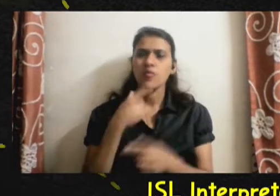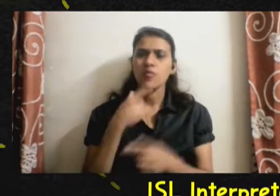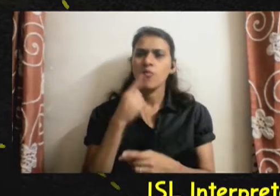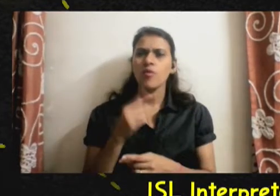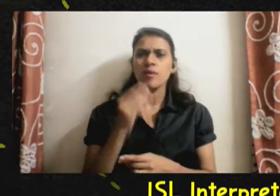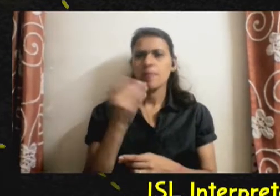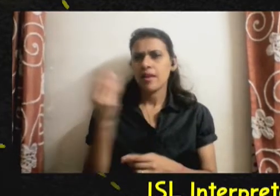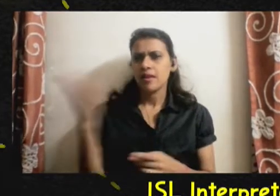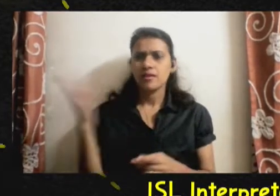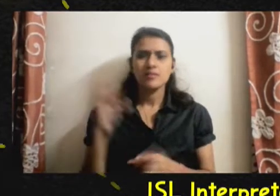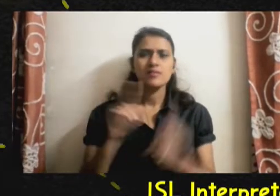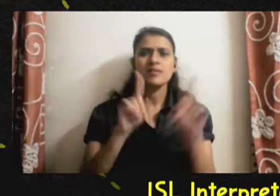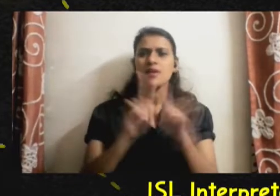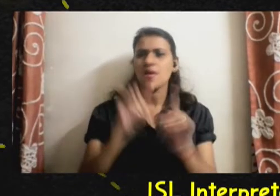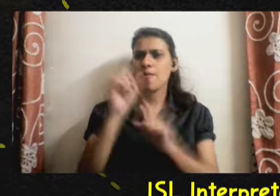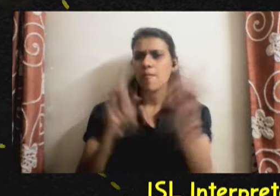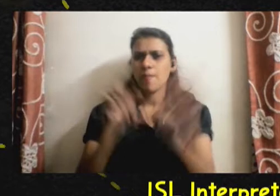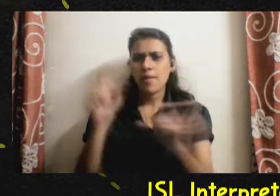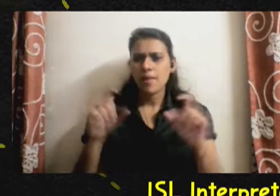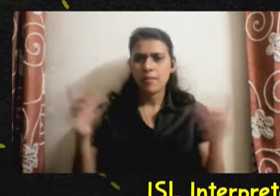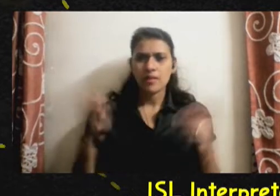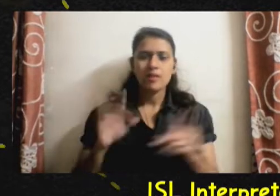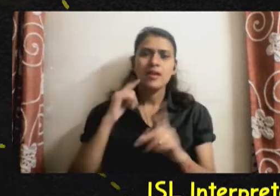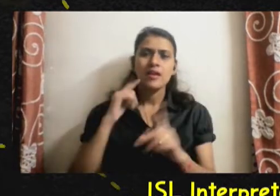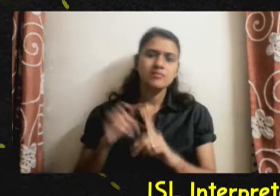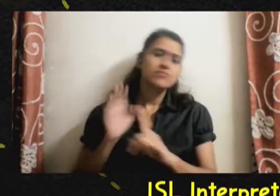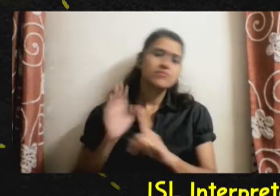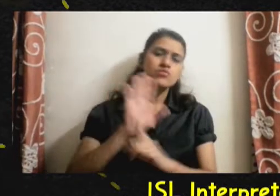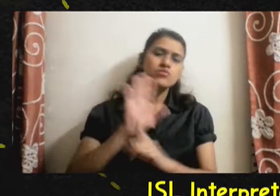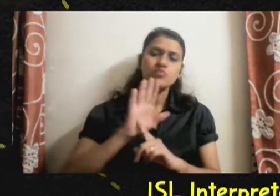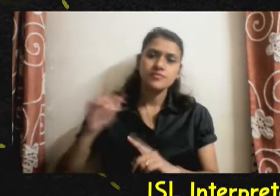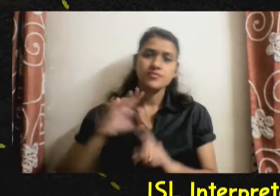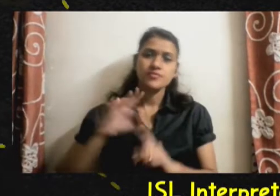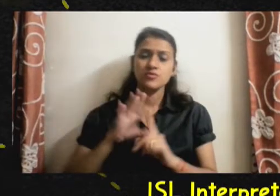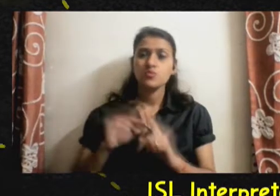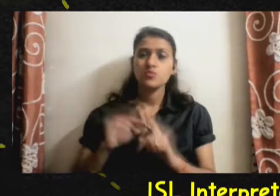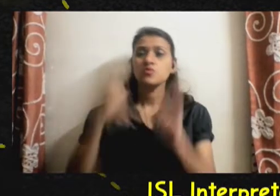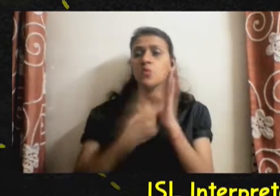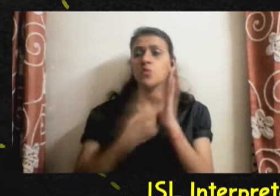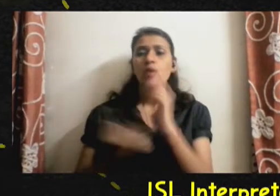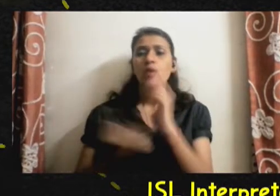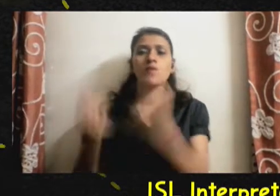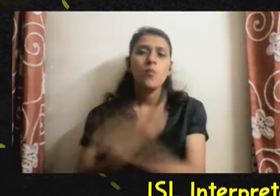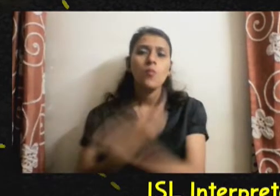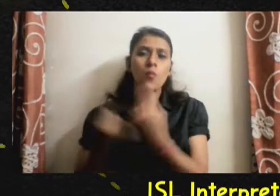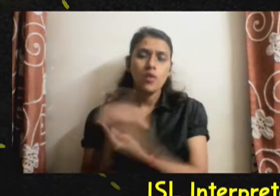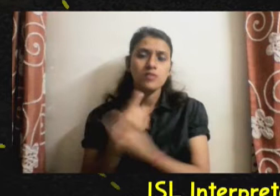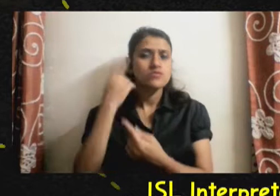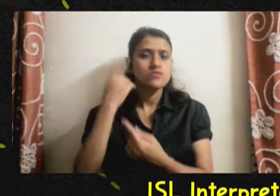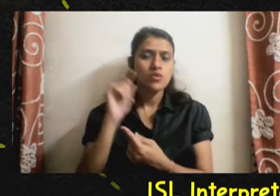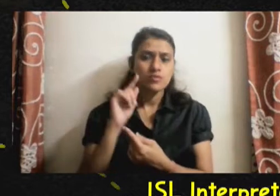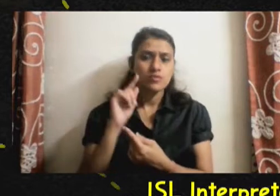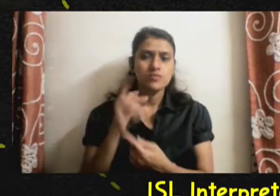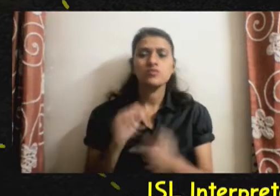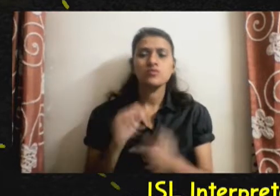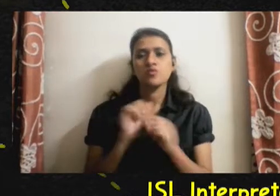any relationality to ideal selves. So I'd like to know, what are the kinds of ethics, politics of Quilt and the work that you all